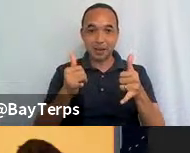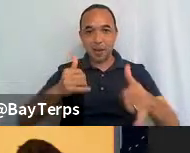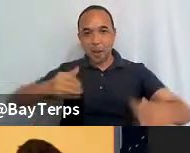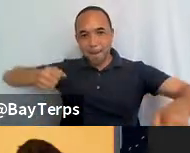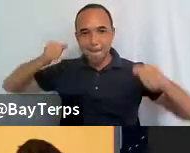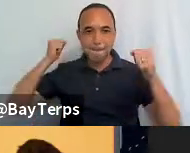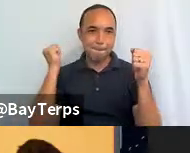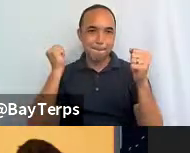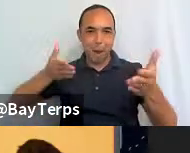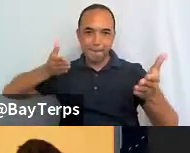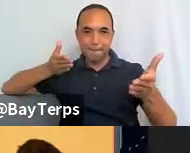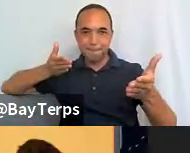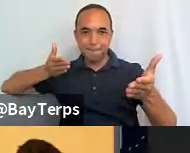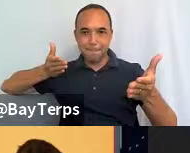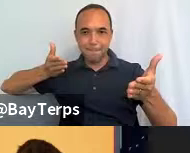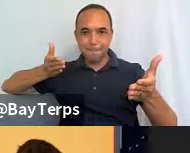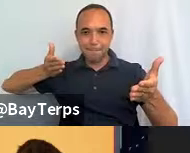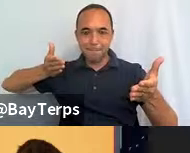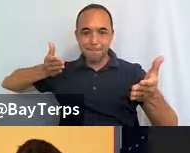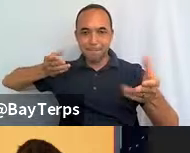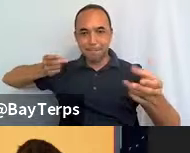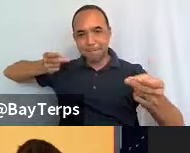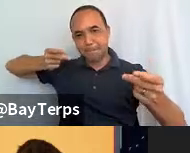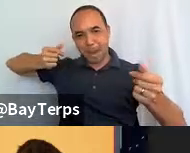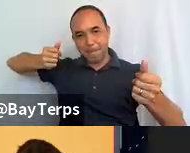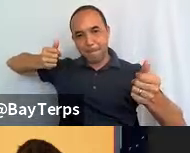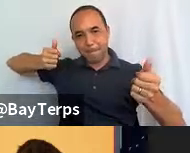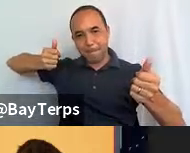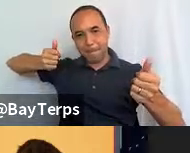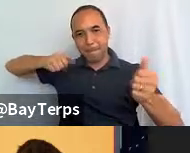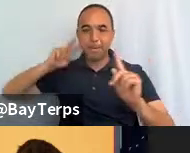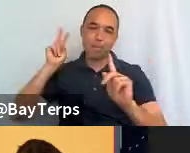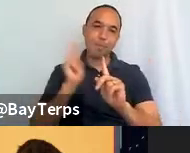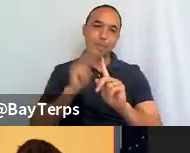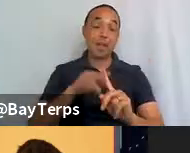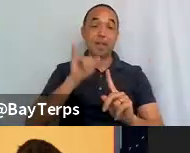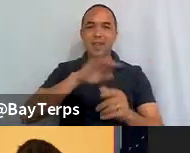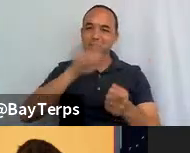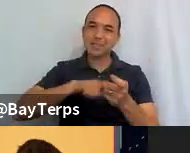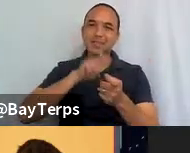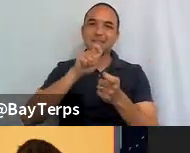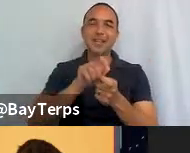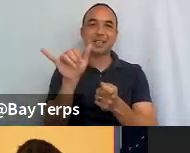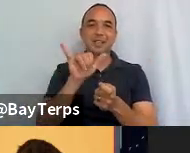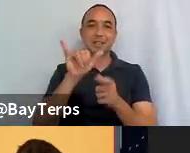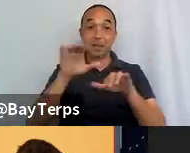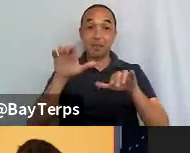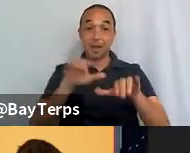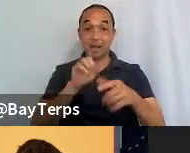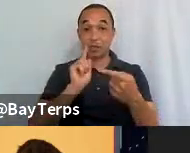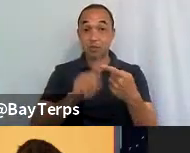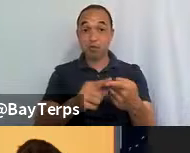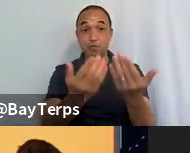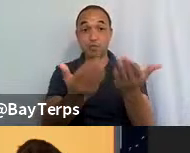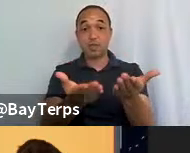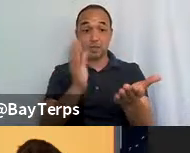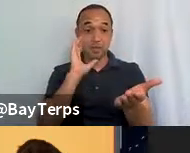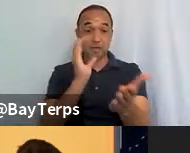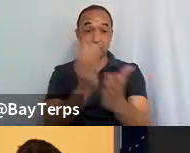Boom. It immediately applies that exact same action to this